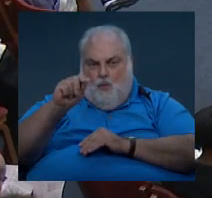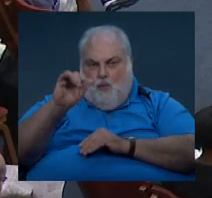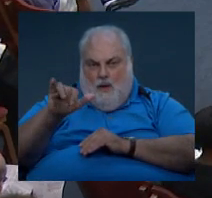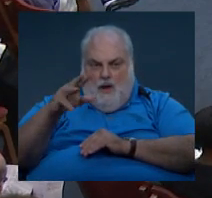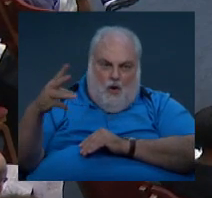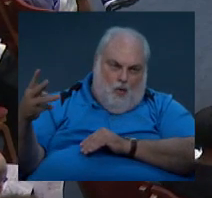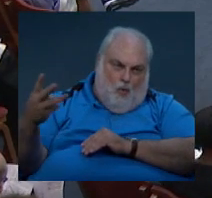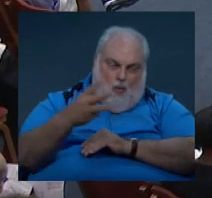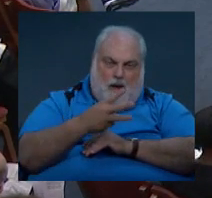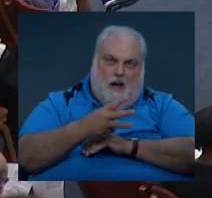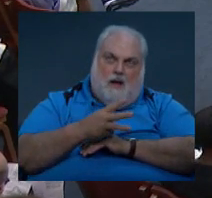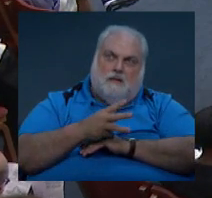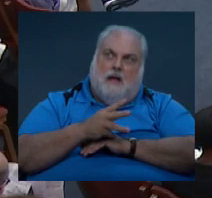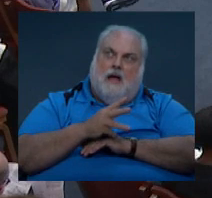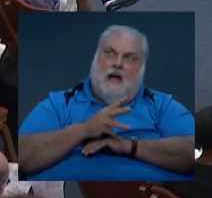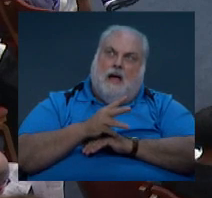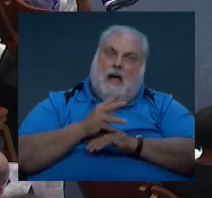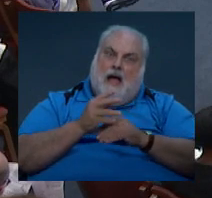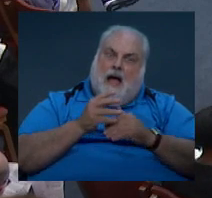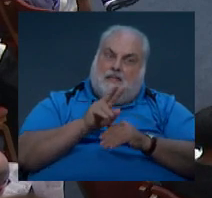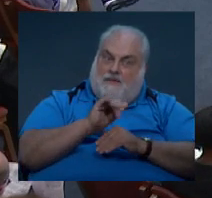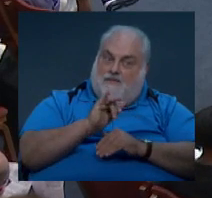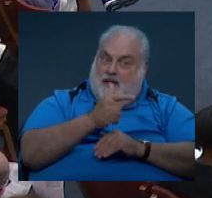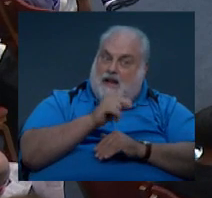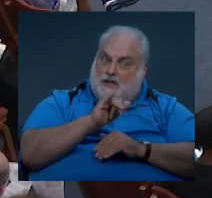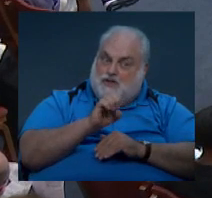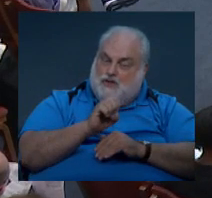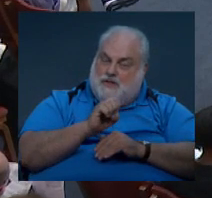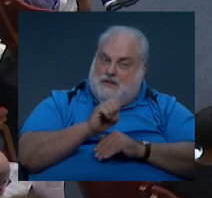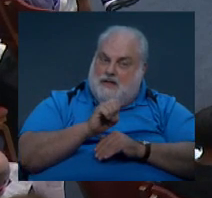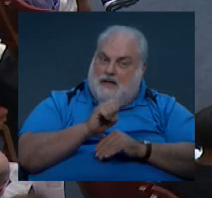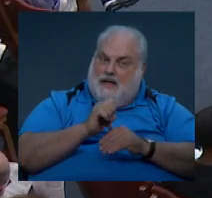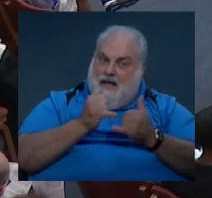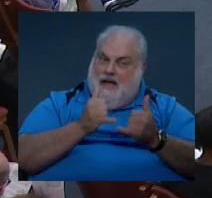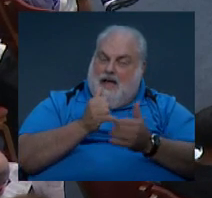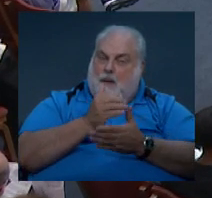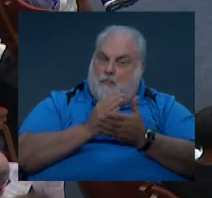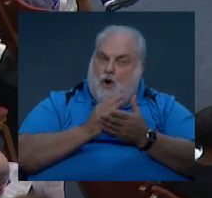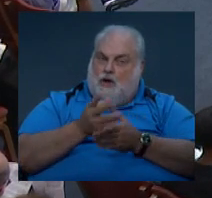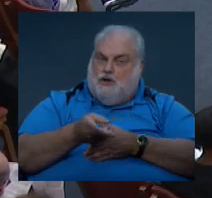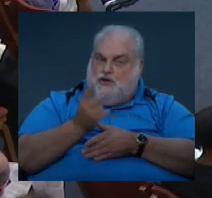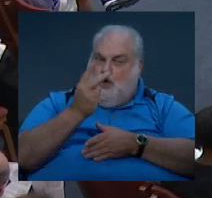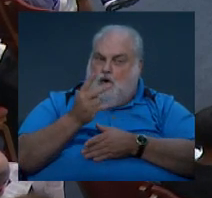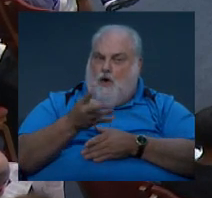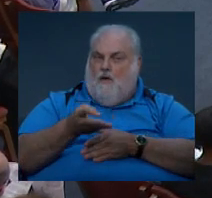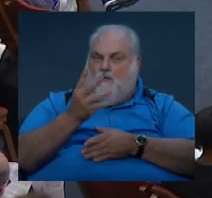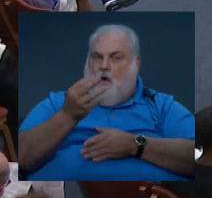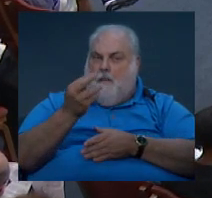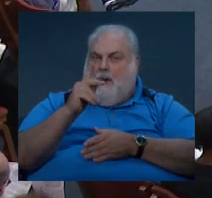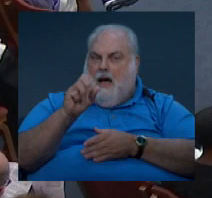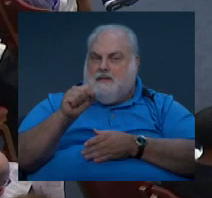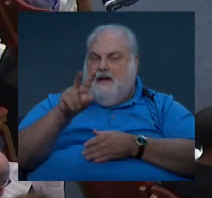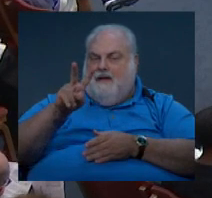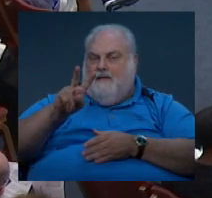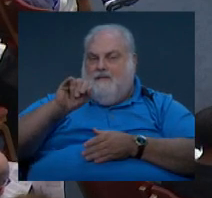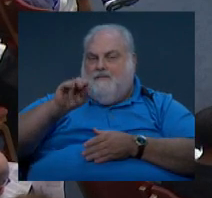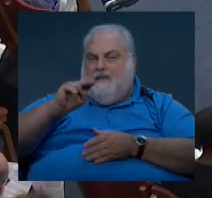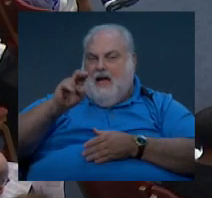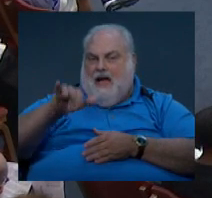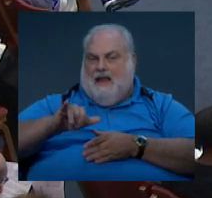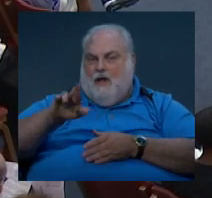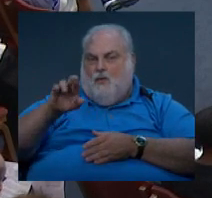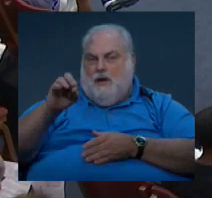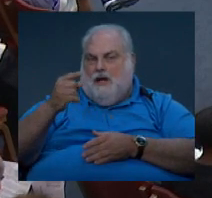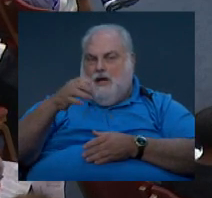located west of the existing village at the Gateway Phase 2, 4 blocks west of Viney Ridge Road, Little Rock,